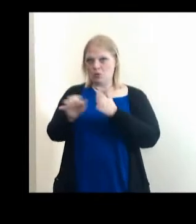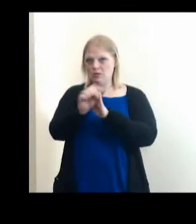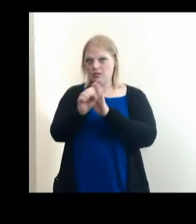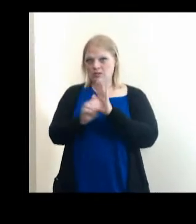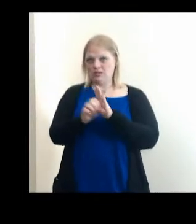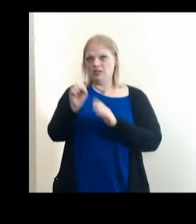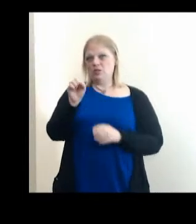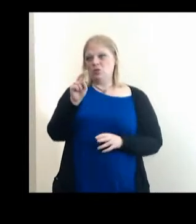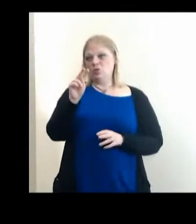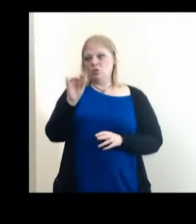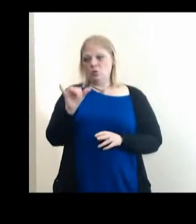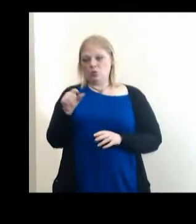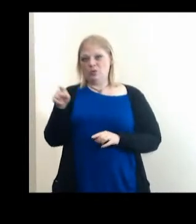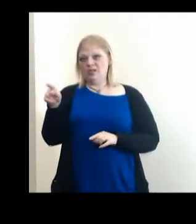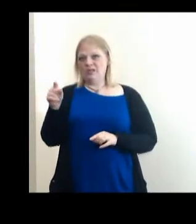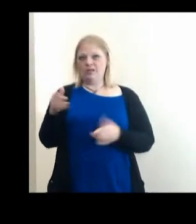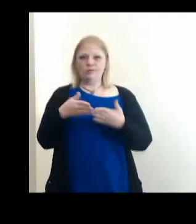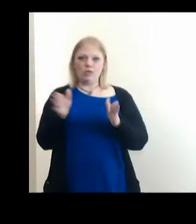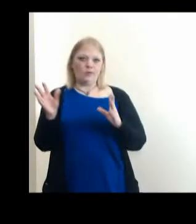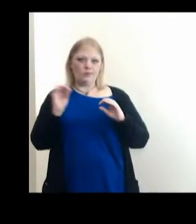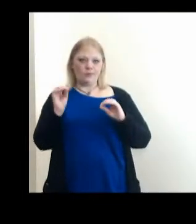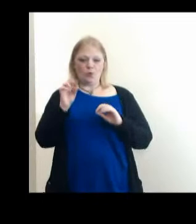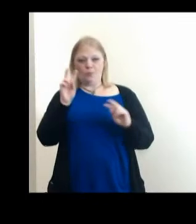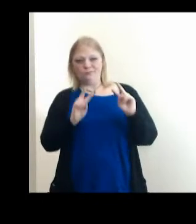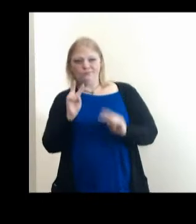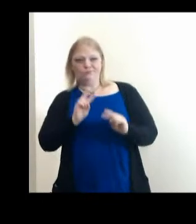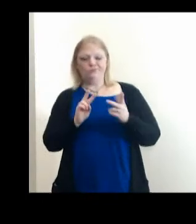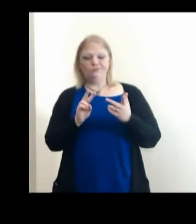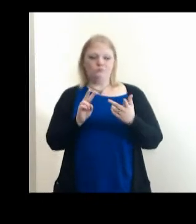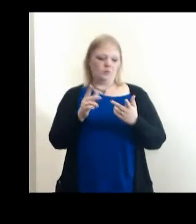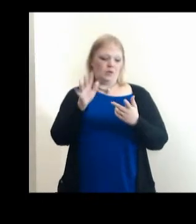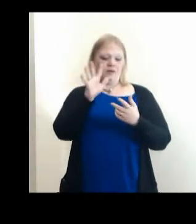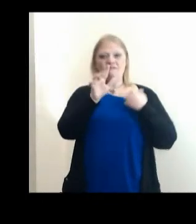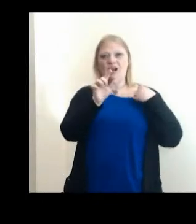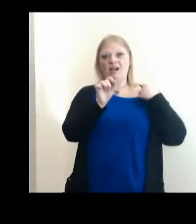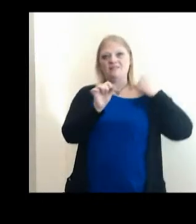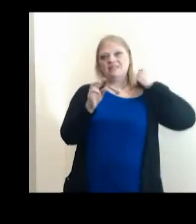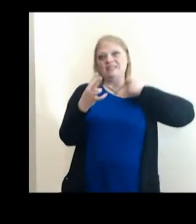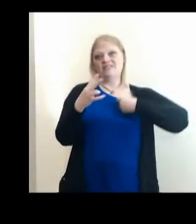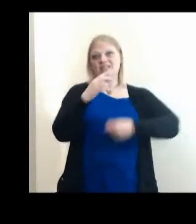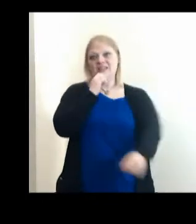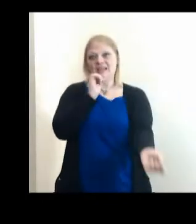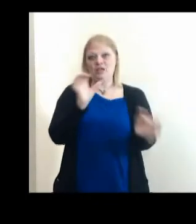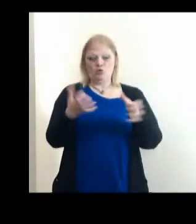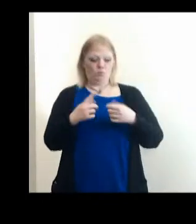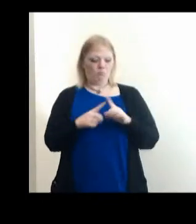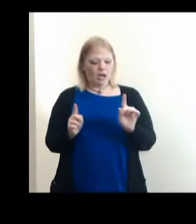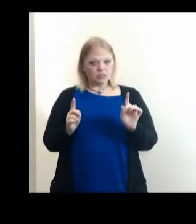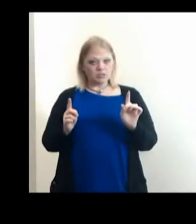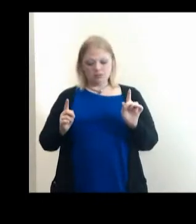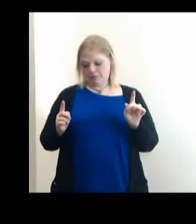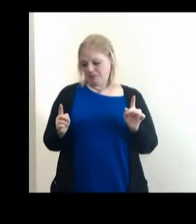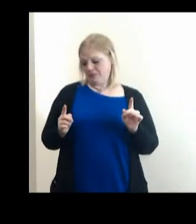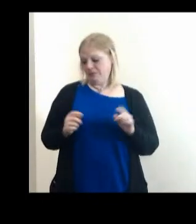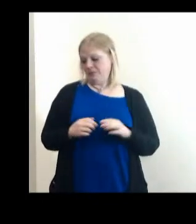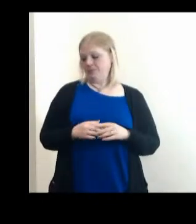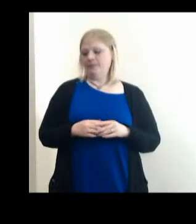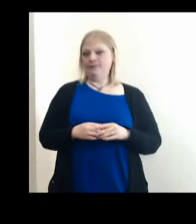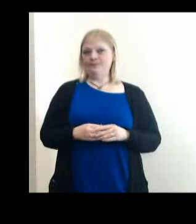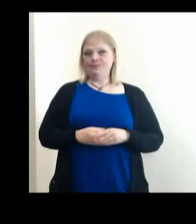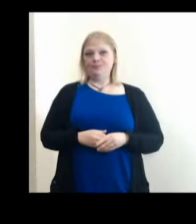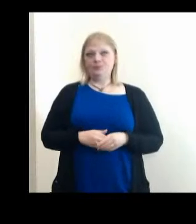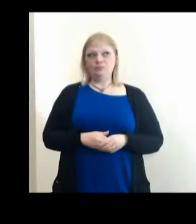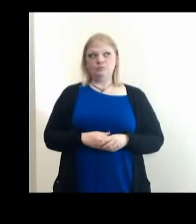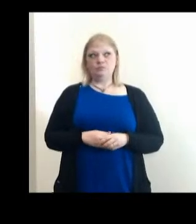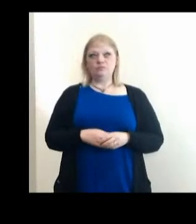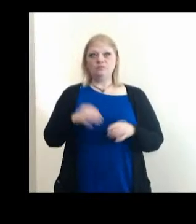SUNY surveillance, and there generally would be no SUNY surveillance on the 5 to 17 age category. But what you see is